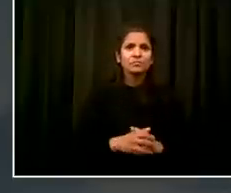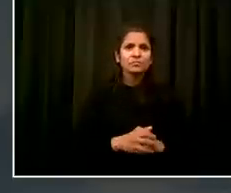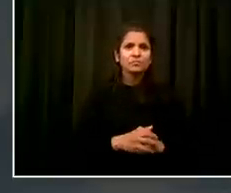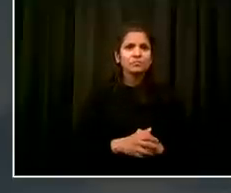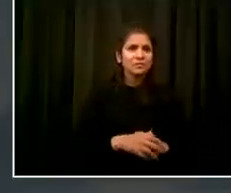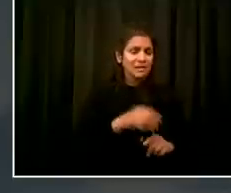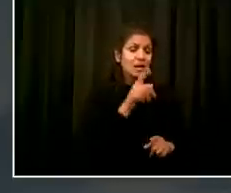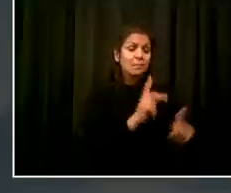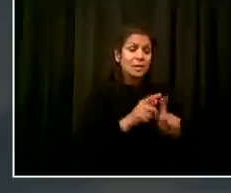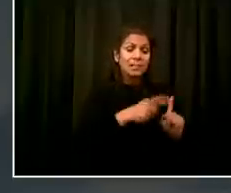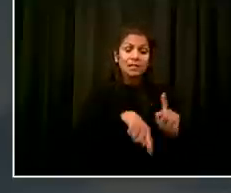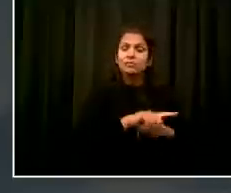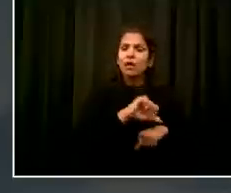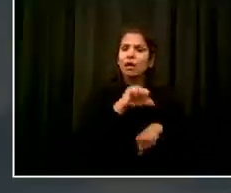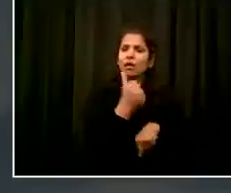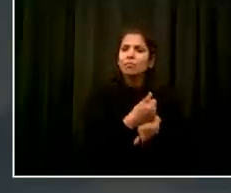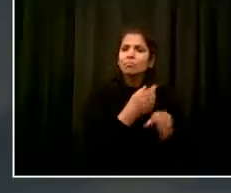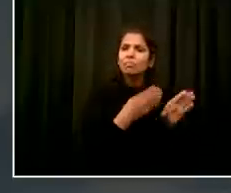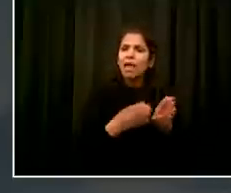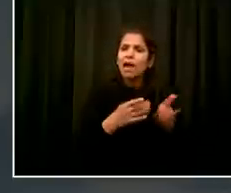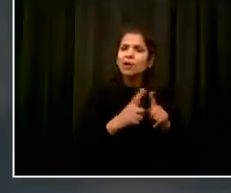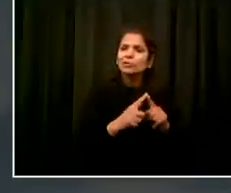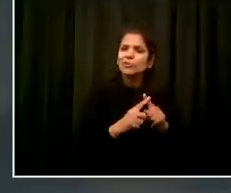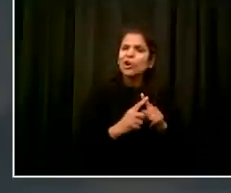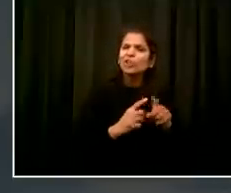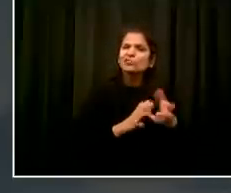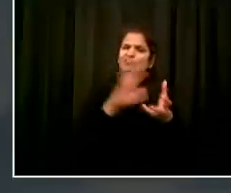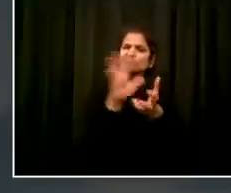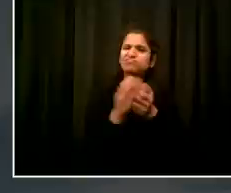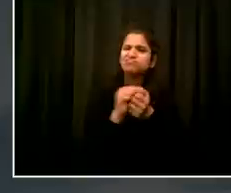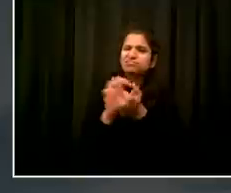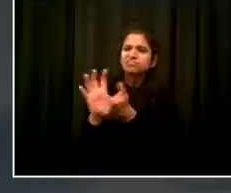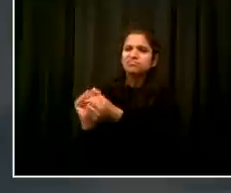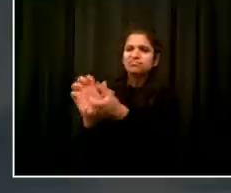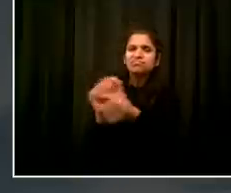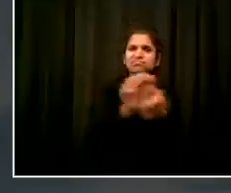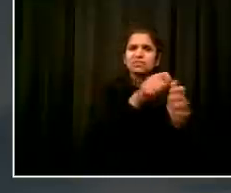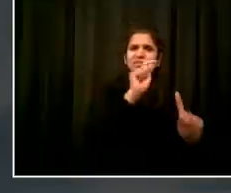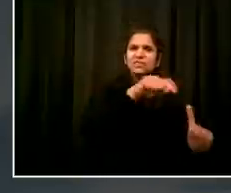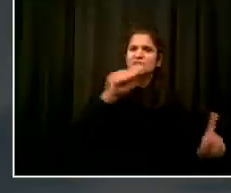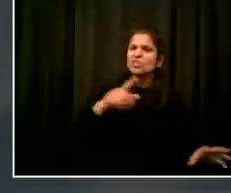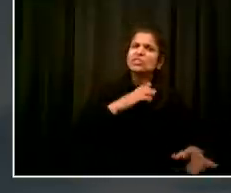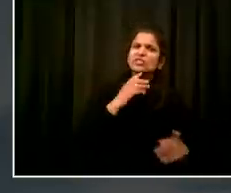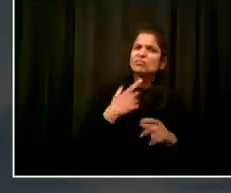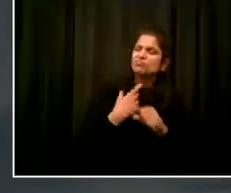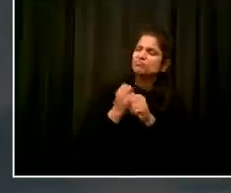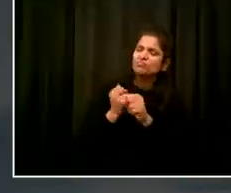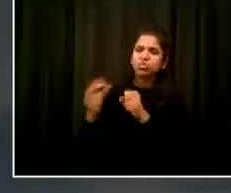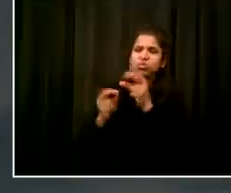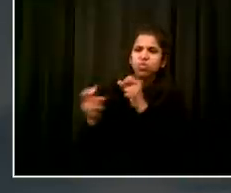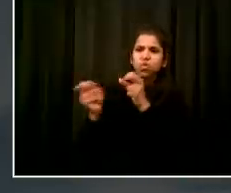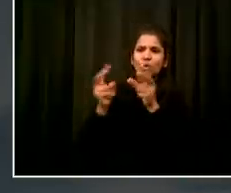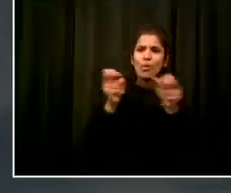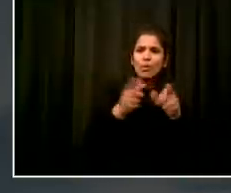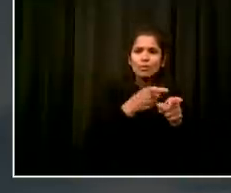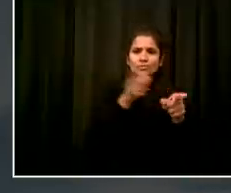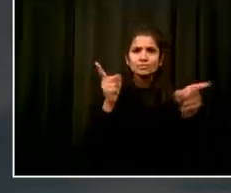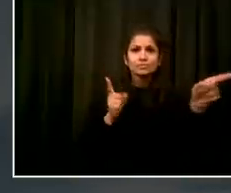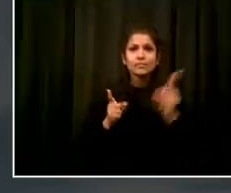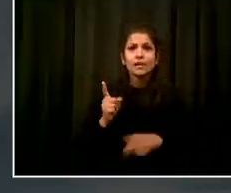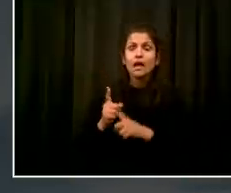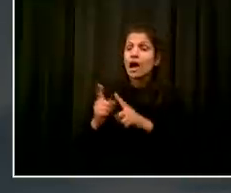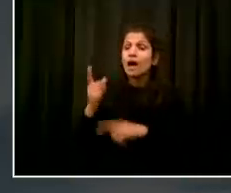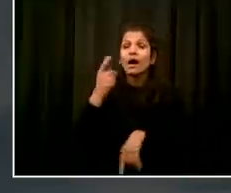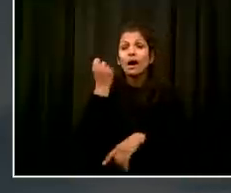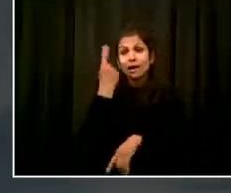Manhattan. And it's interesting, if, you know, a construction site burglary is not that uncommon, but during